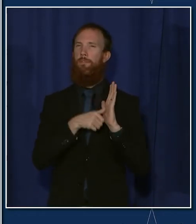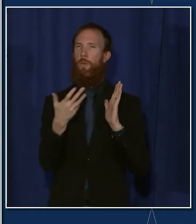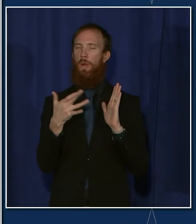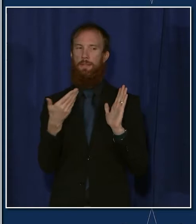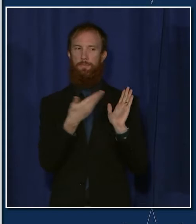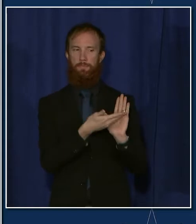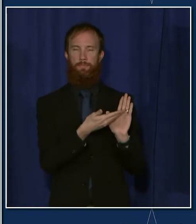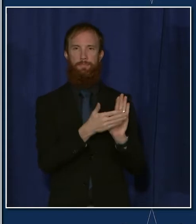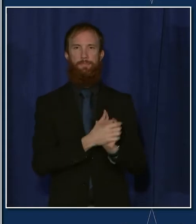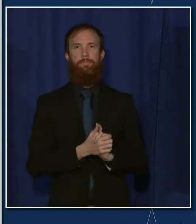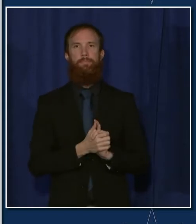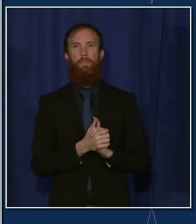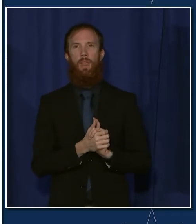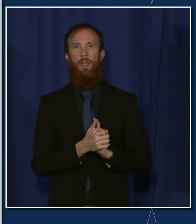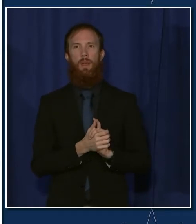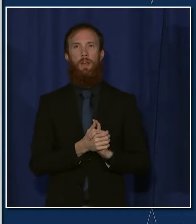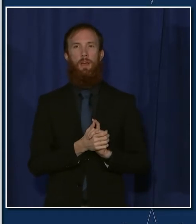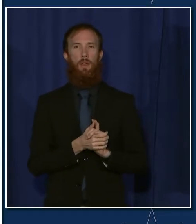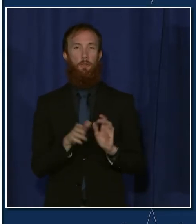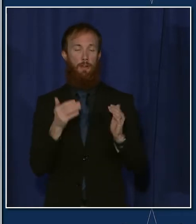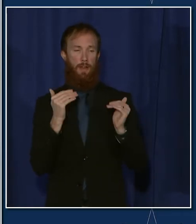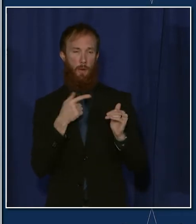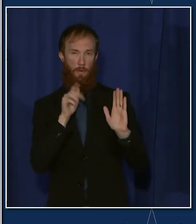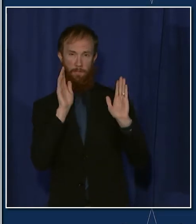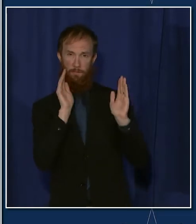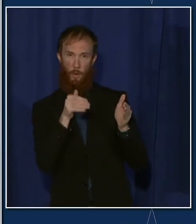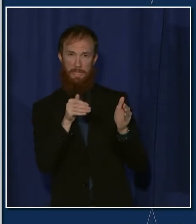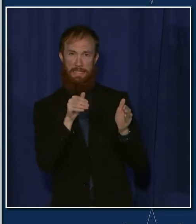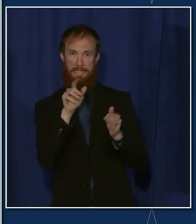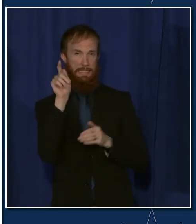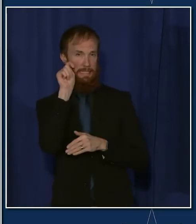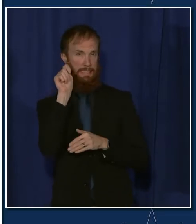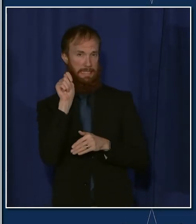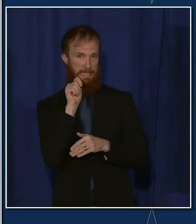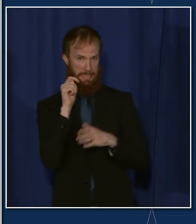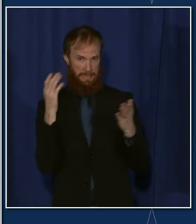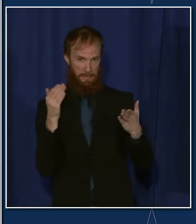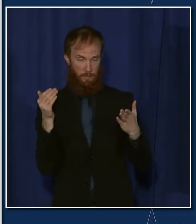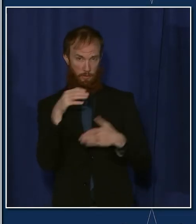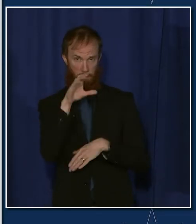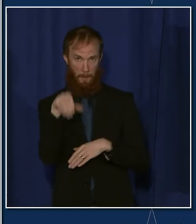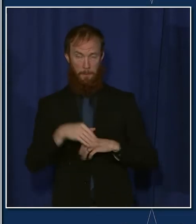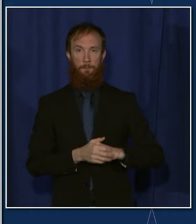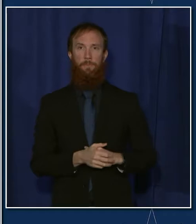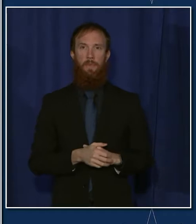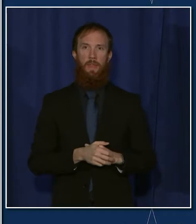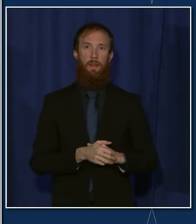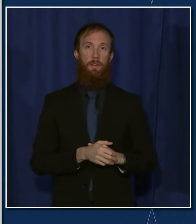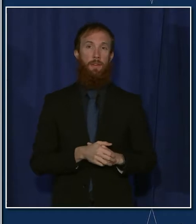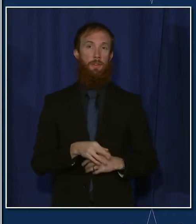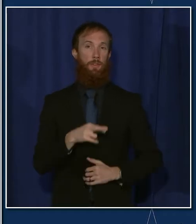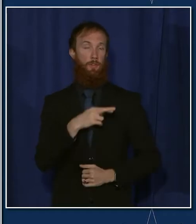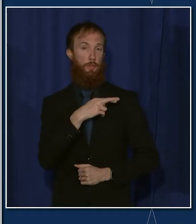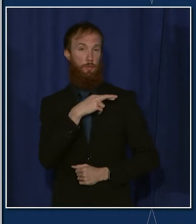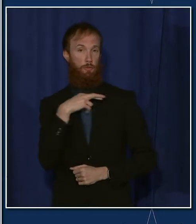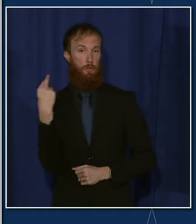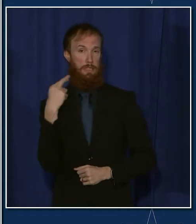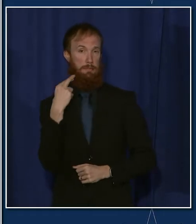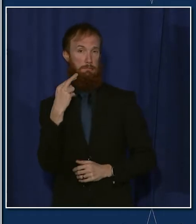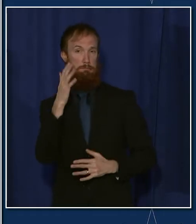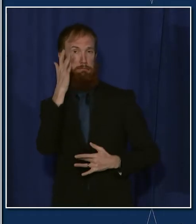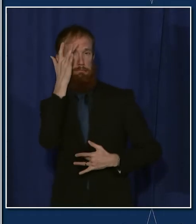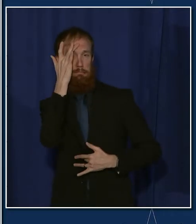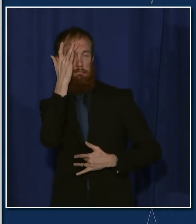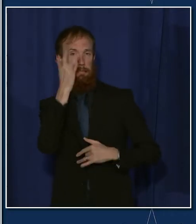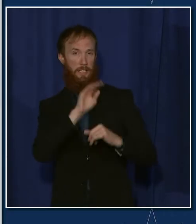again, where we're only looking at teenagers, just here in Chicago, the risk of being diagnosed with COVID